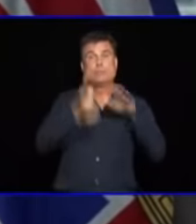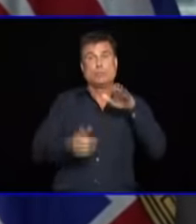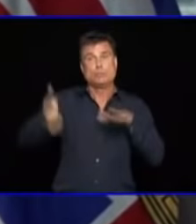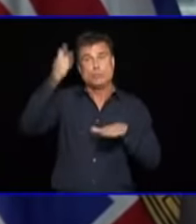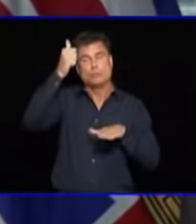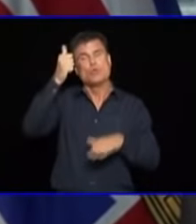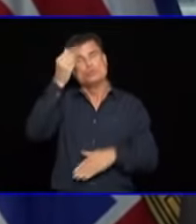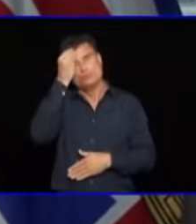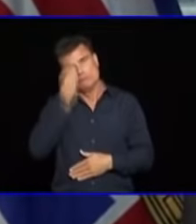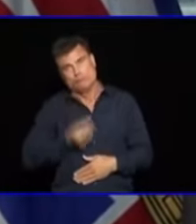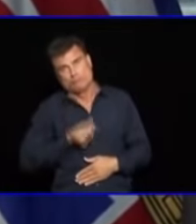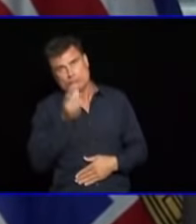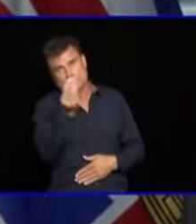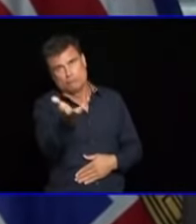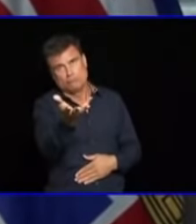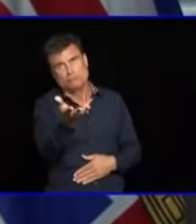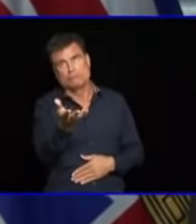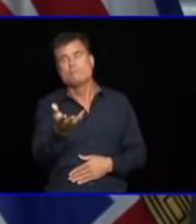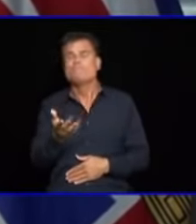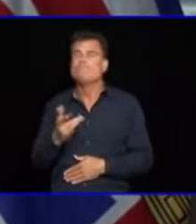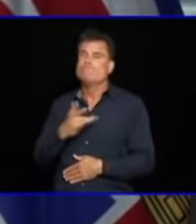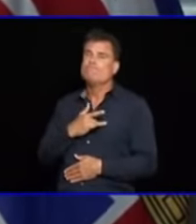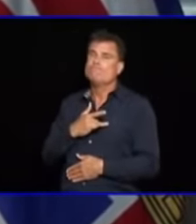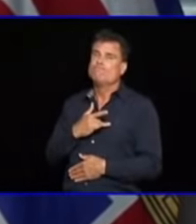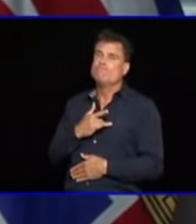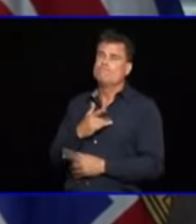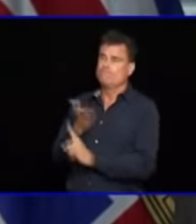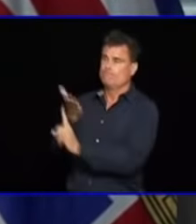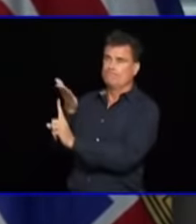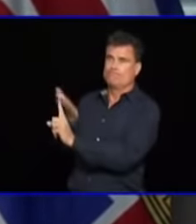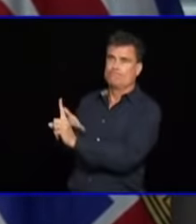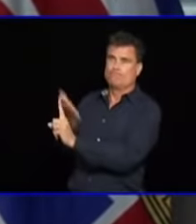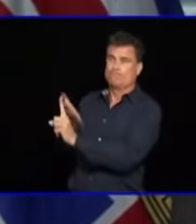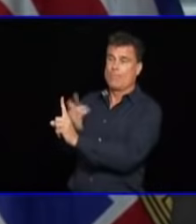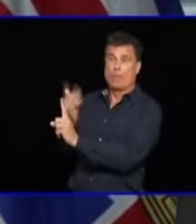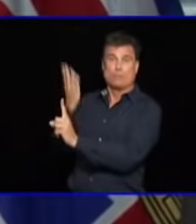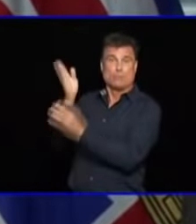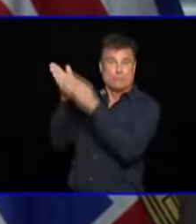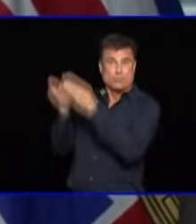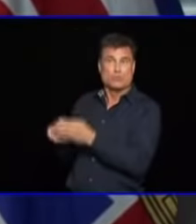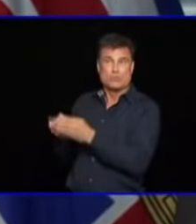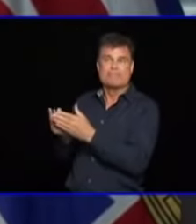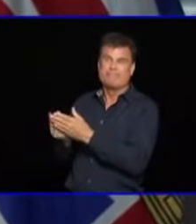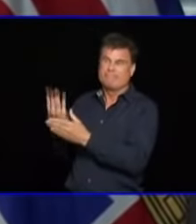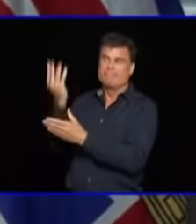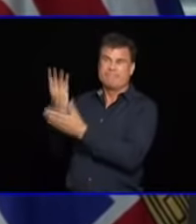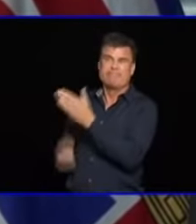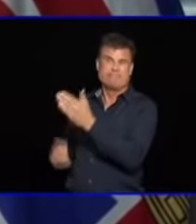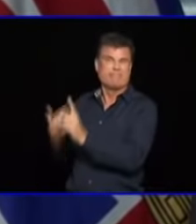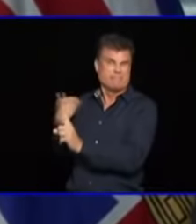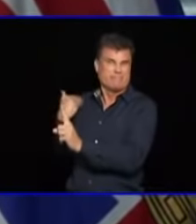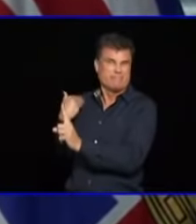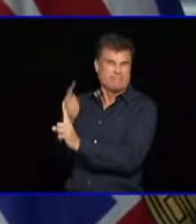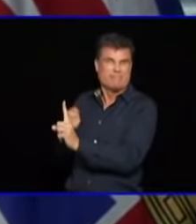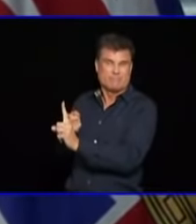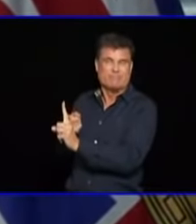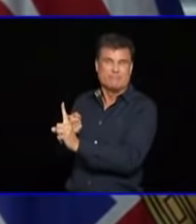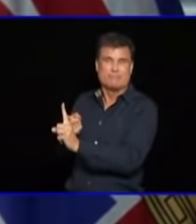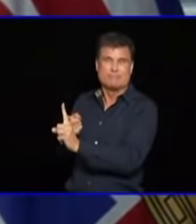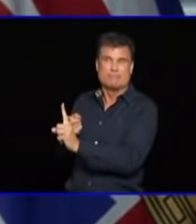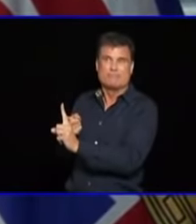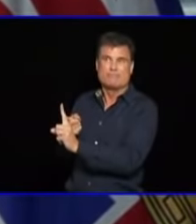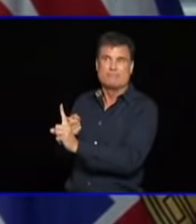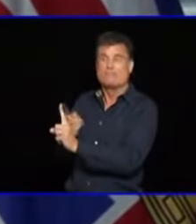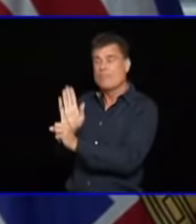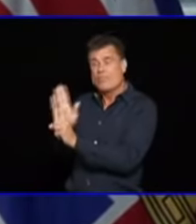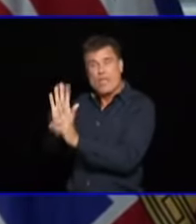expressing my condolences to the family and to the friends and the community of caregivers and the community of the person who passed away